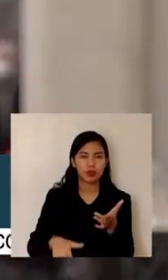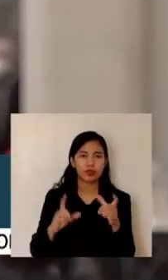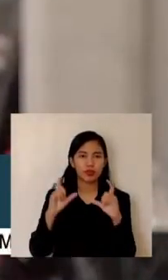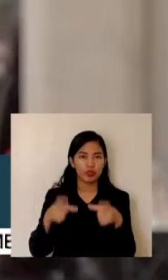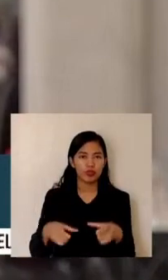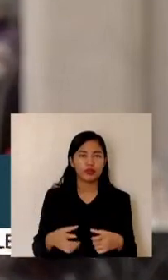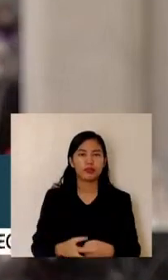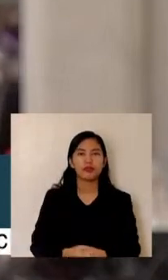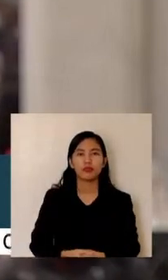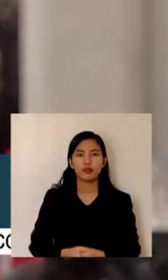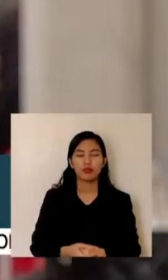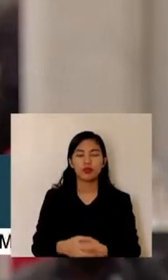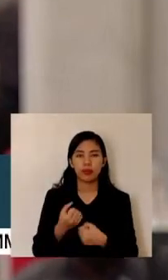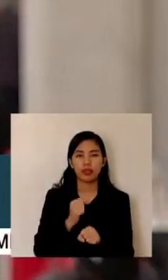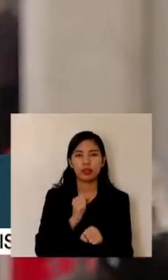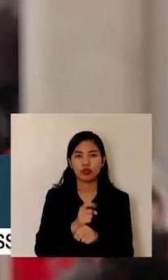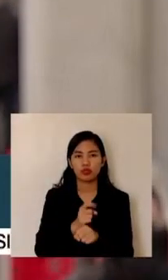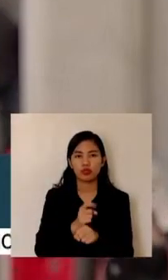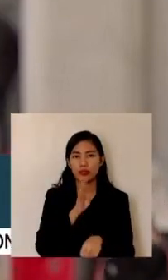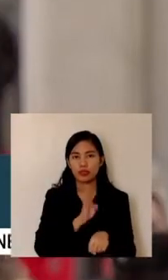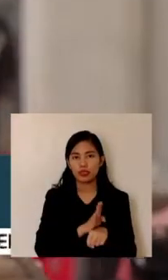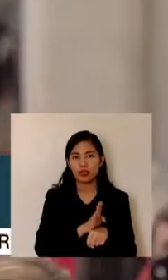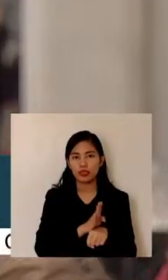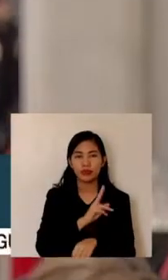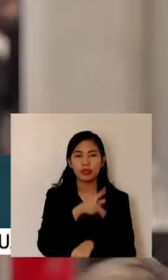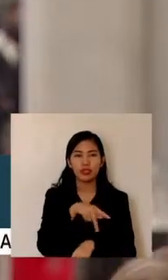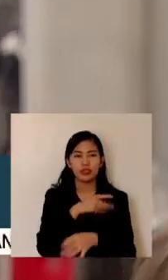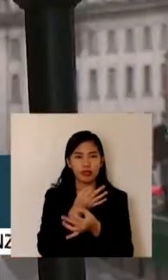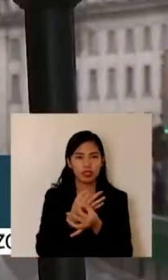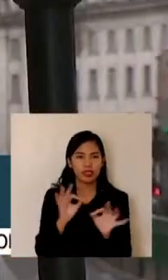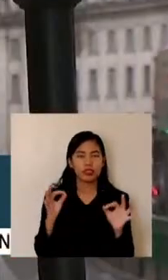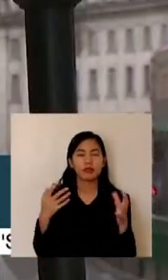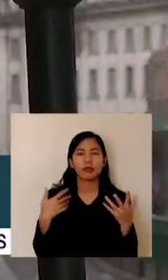unshackle business and personal freedom will be watching.